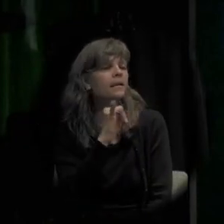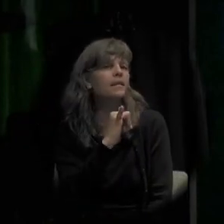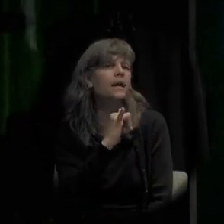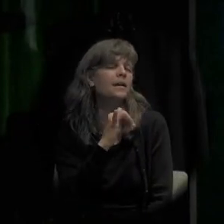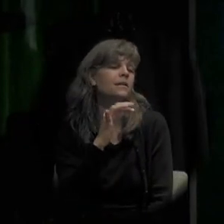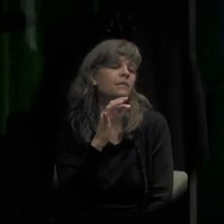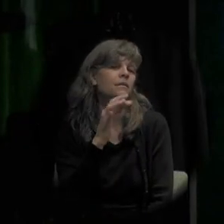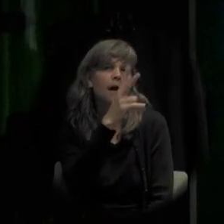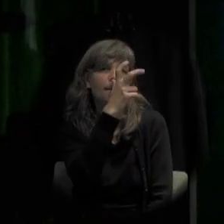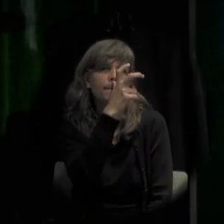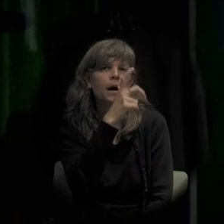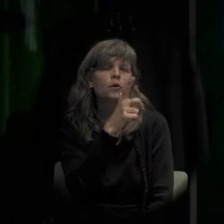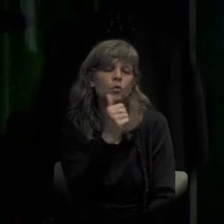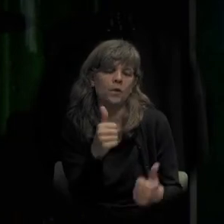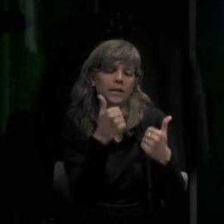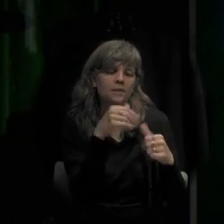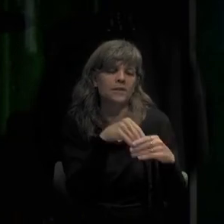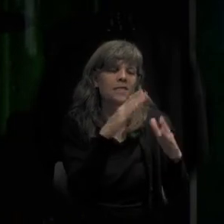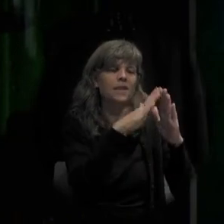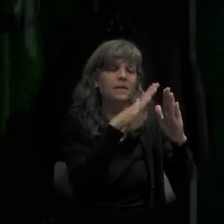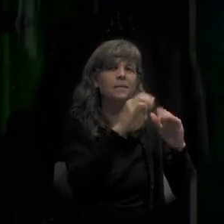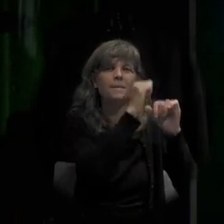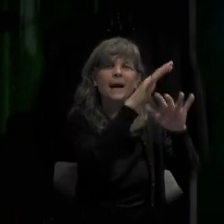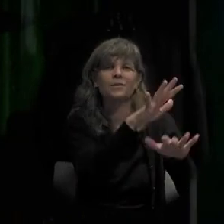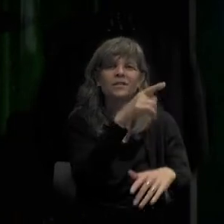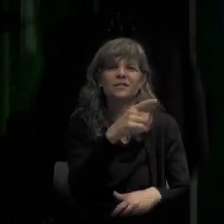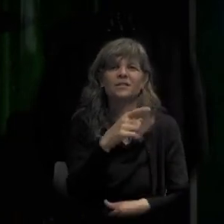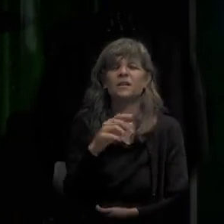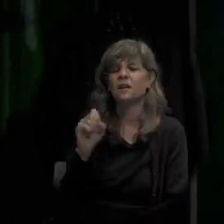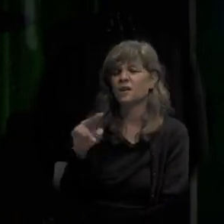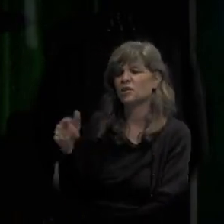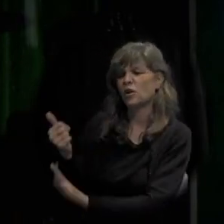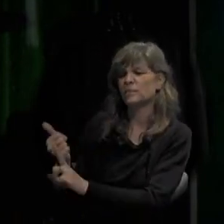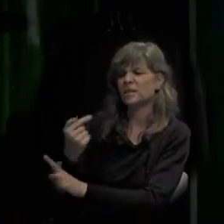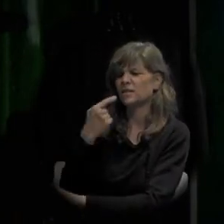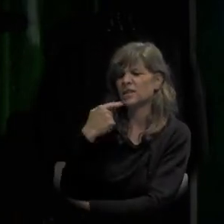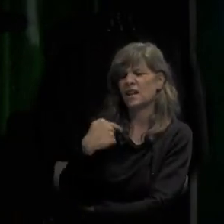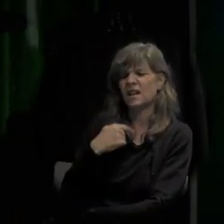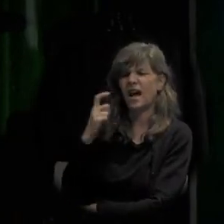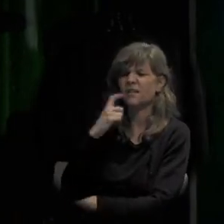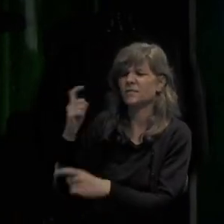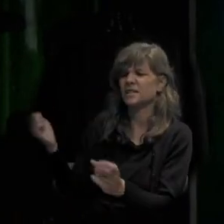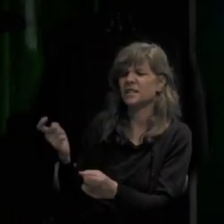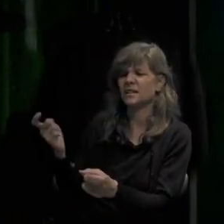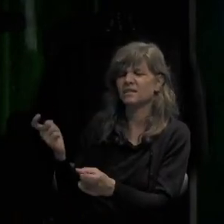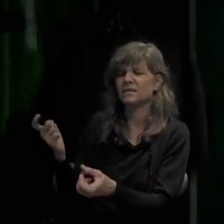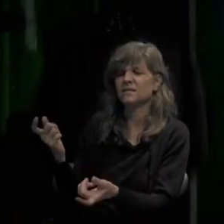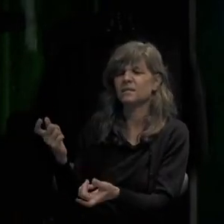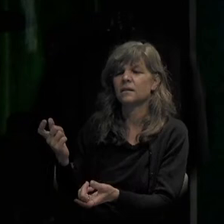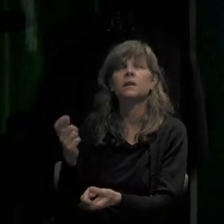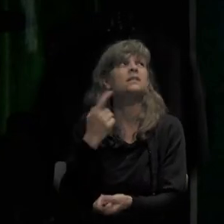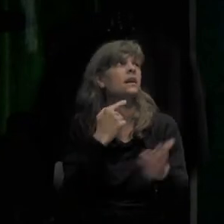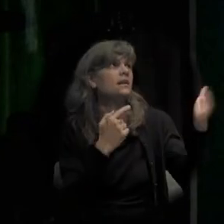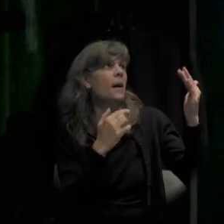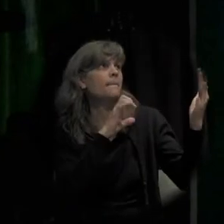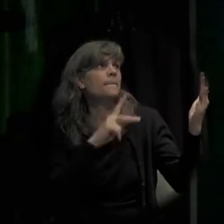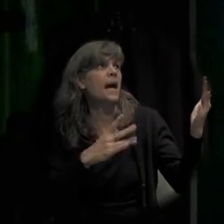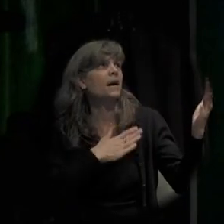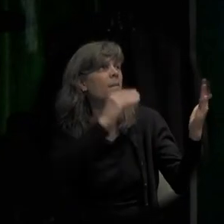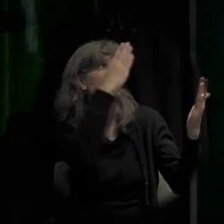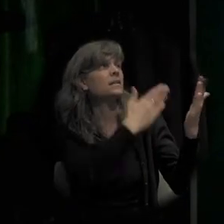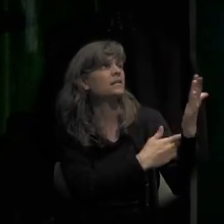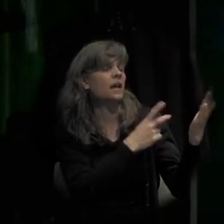mountains. Then Saul said, I have sinned. Return, my son David, I will no more harm you, because my life